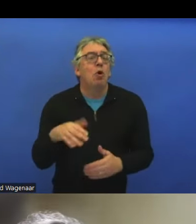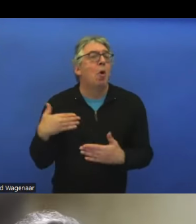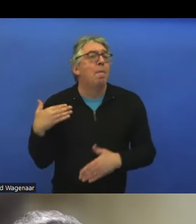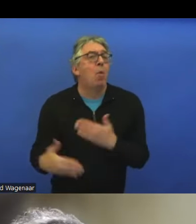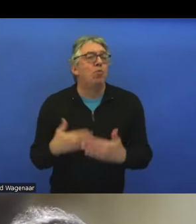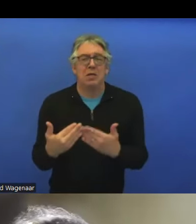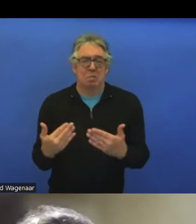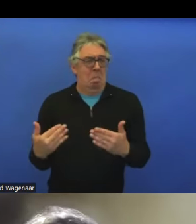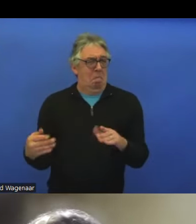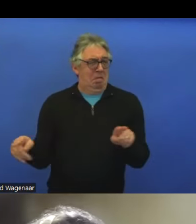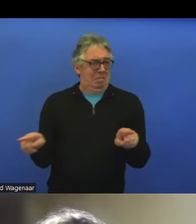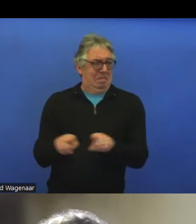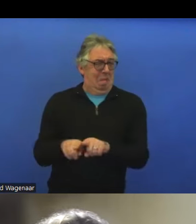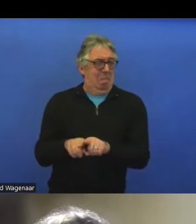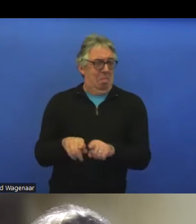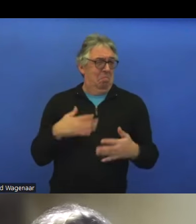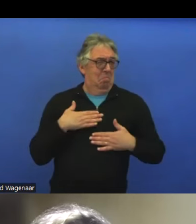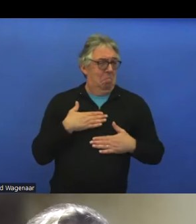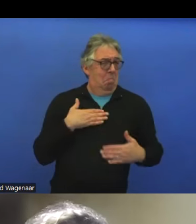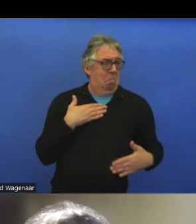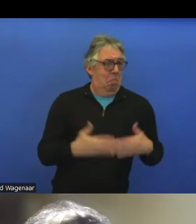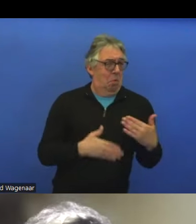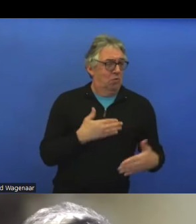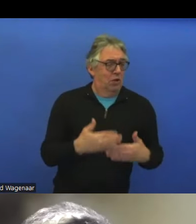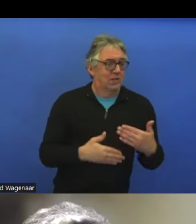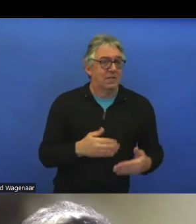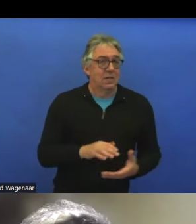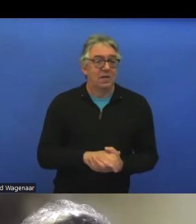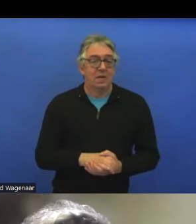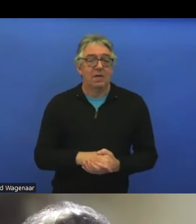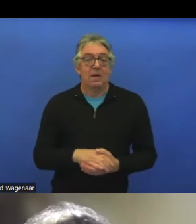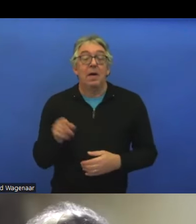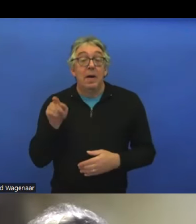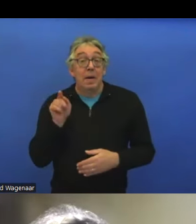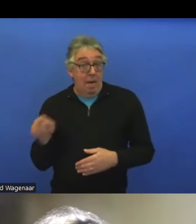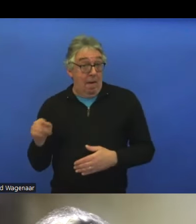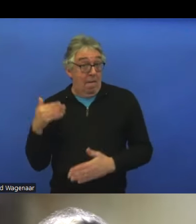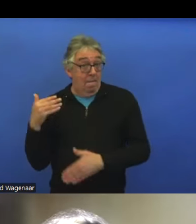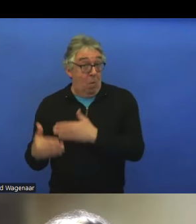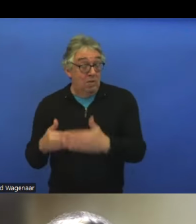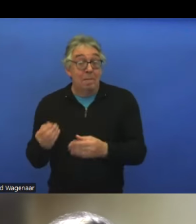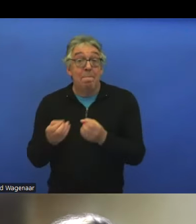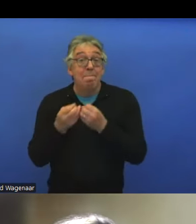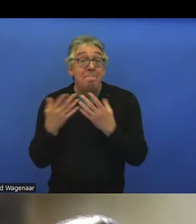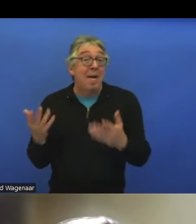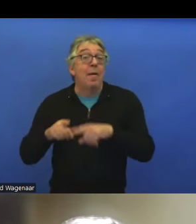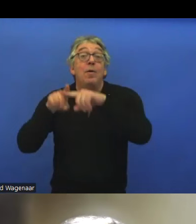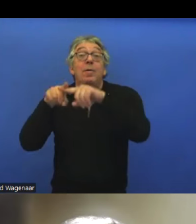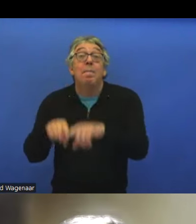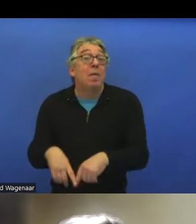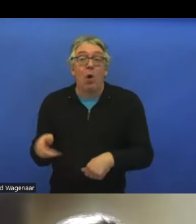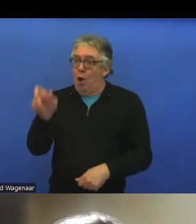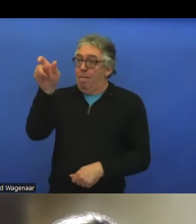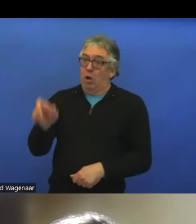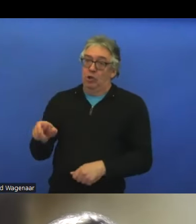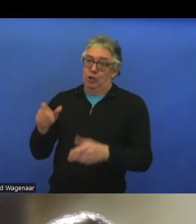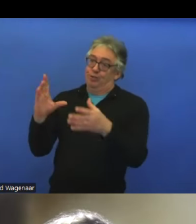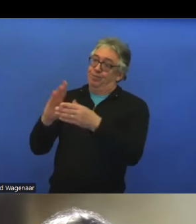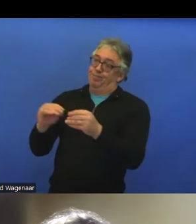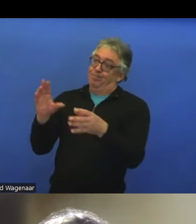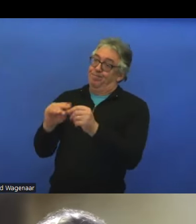process that is based very much on the oral statements of asylum seekers. The RSDPS and